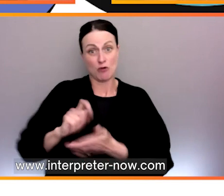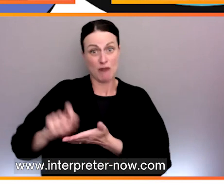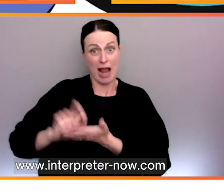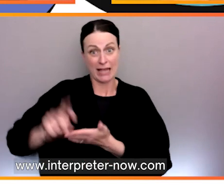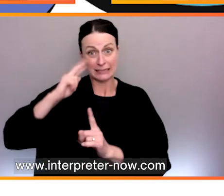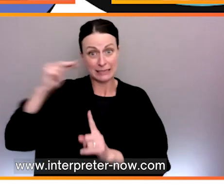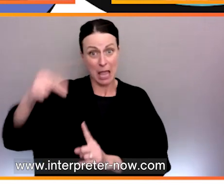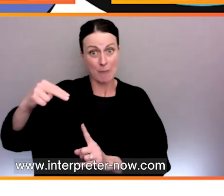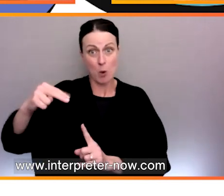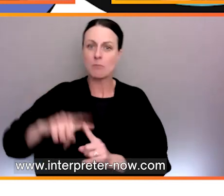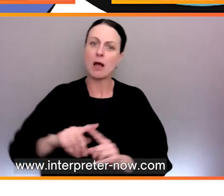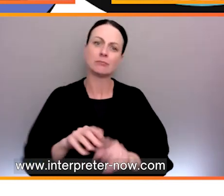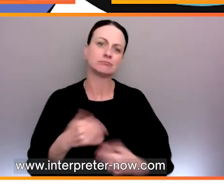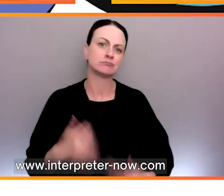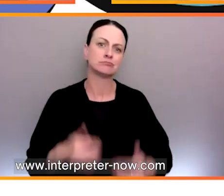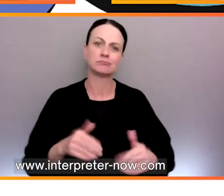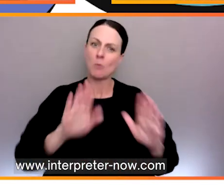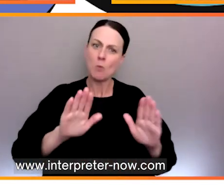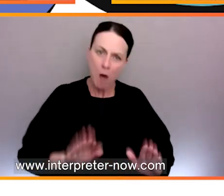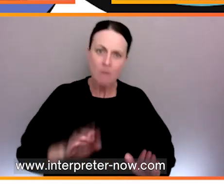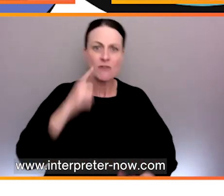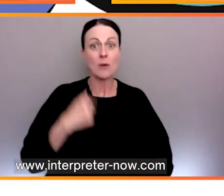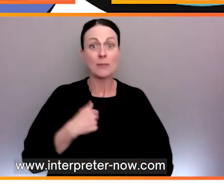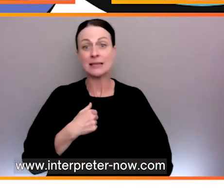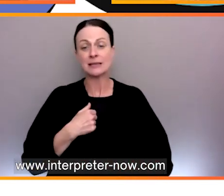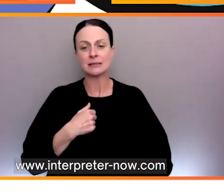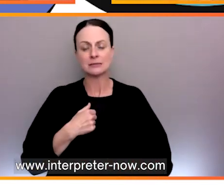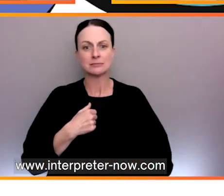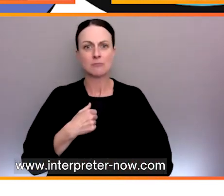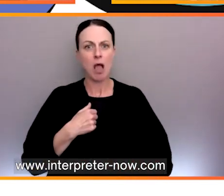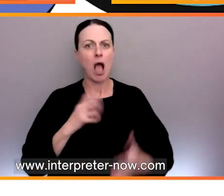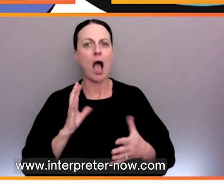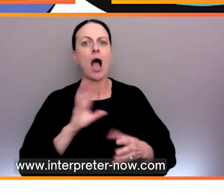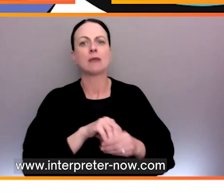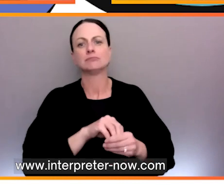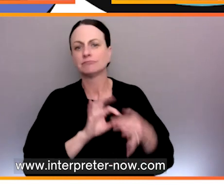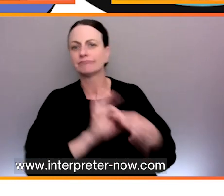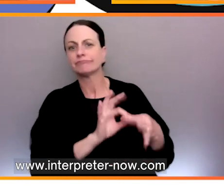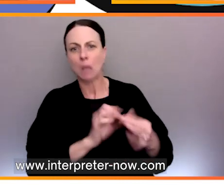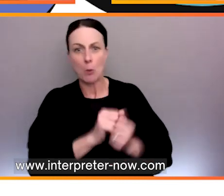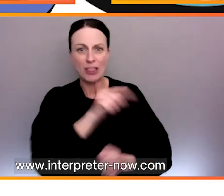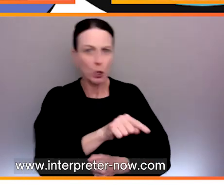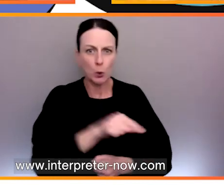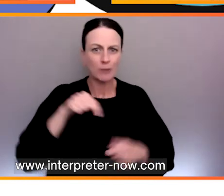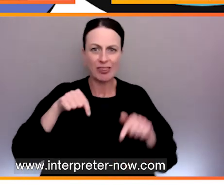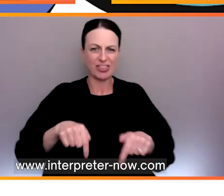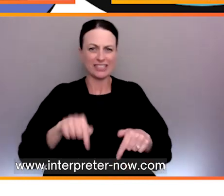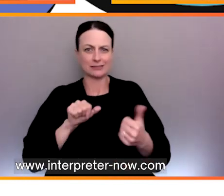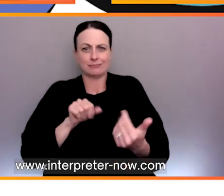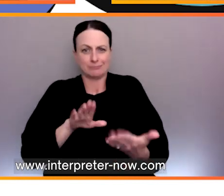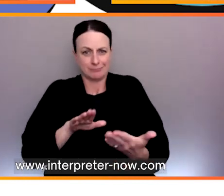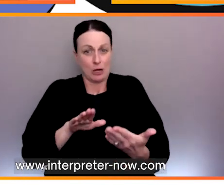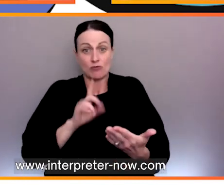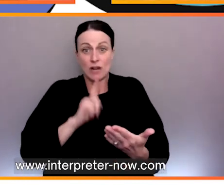in these 4 compartments. And what I came up with was it's either public or private, and it's either overt or